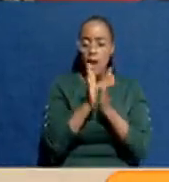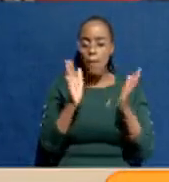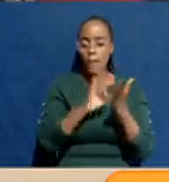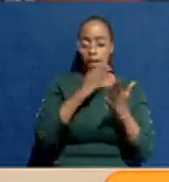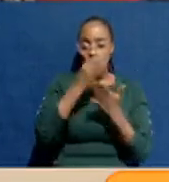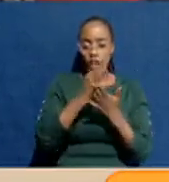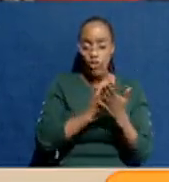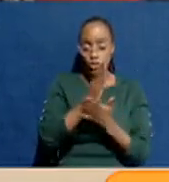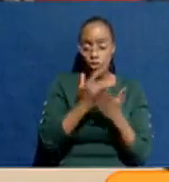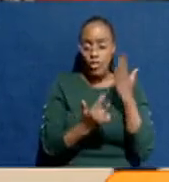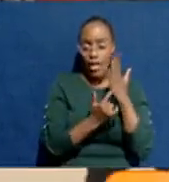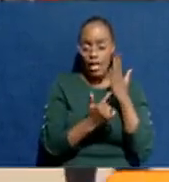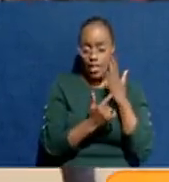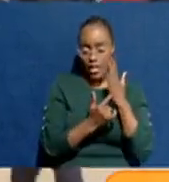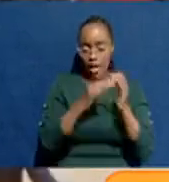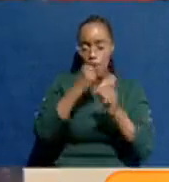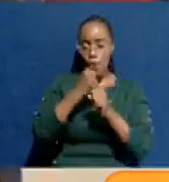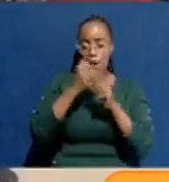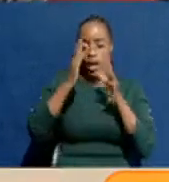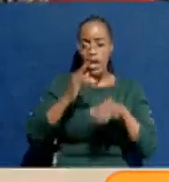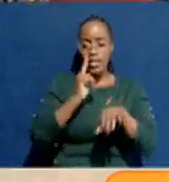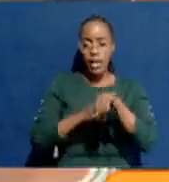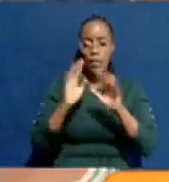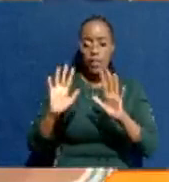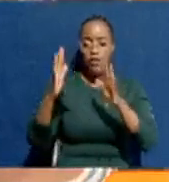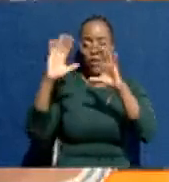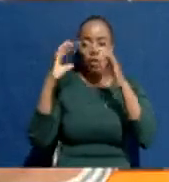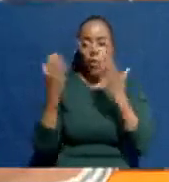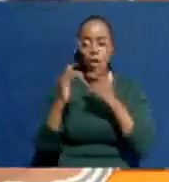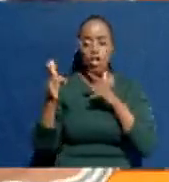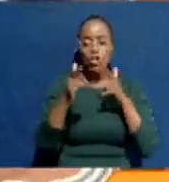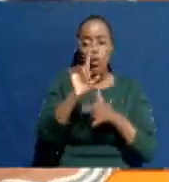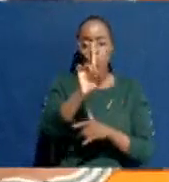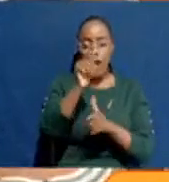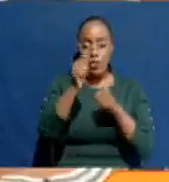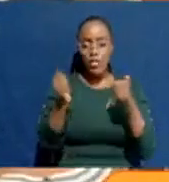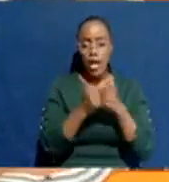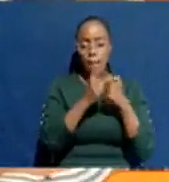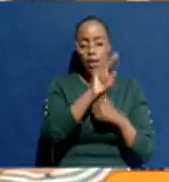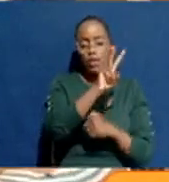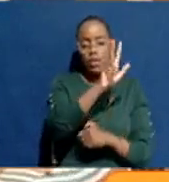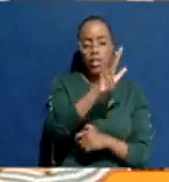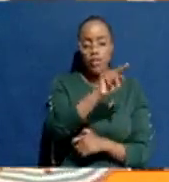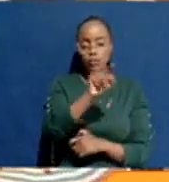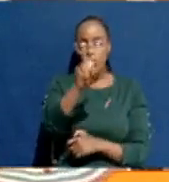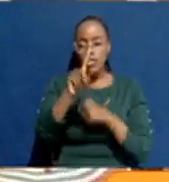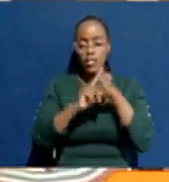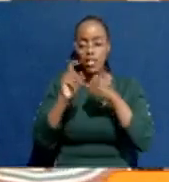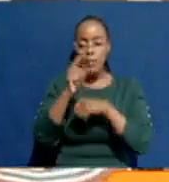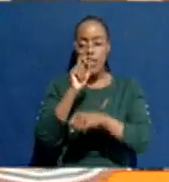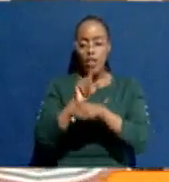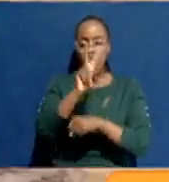by officials of Taita Taveta County during the celebrations of World War I that took place between 23rd and